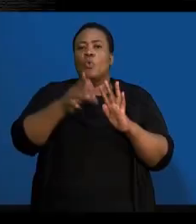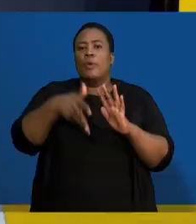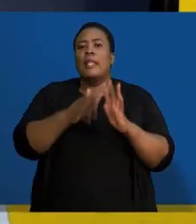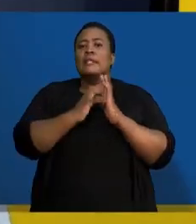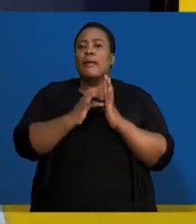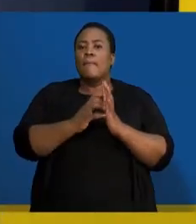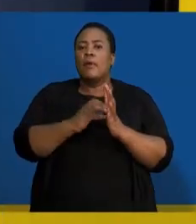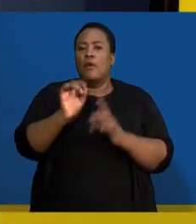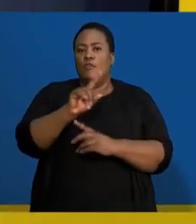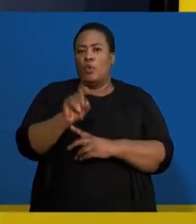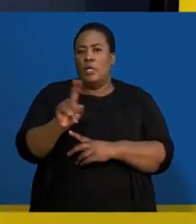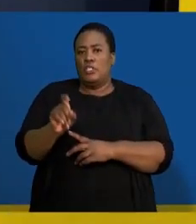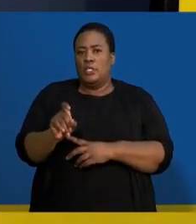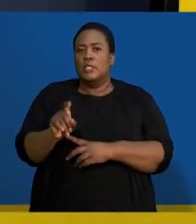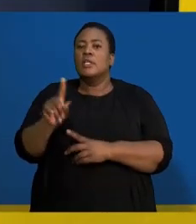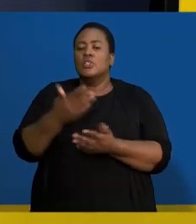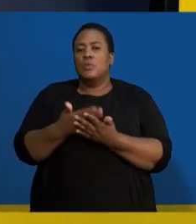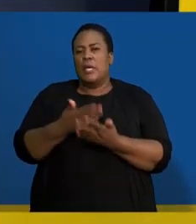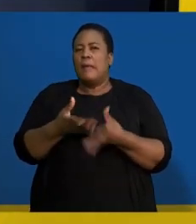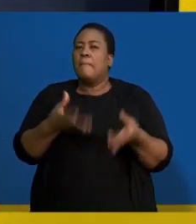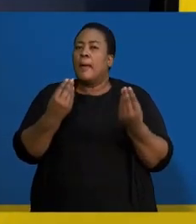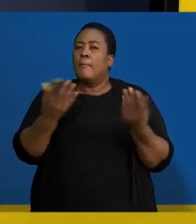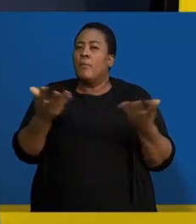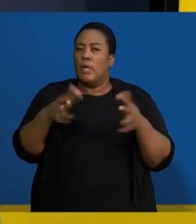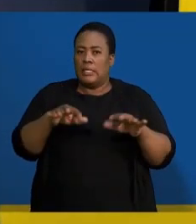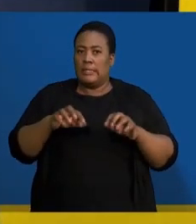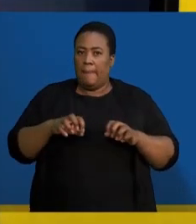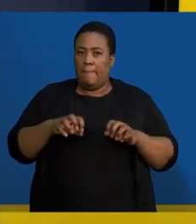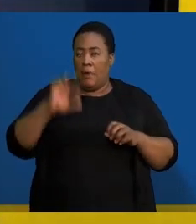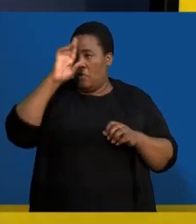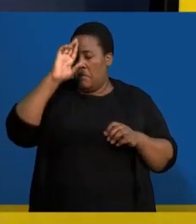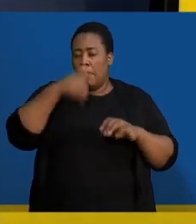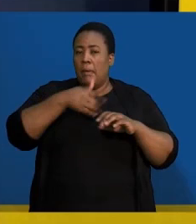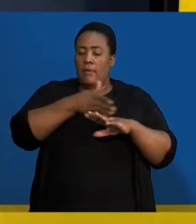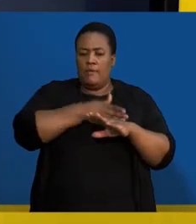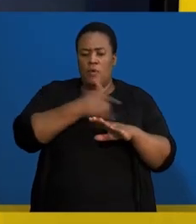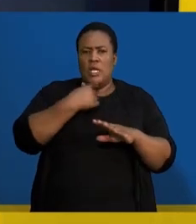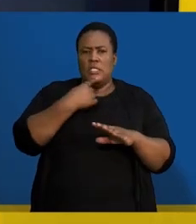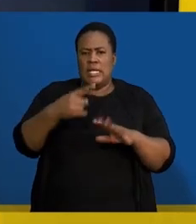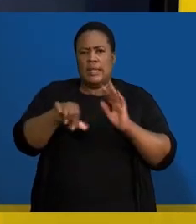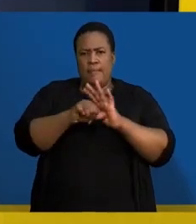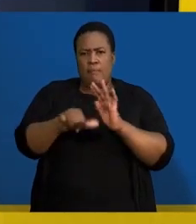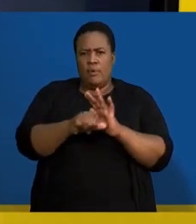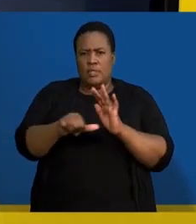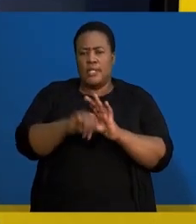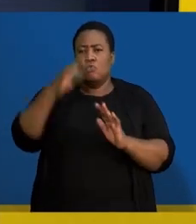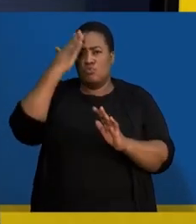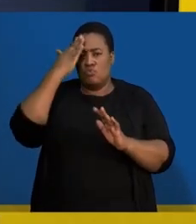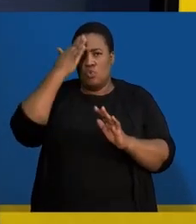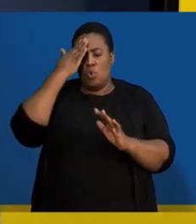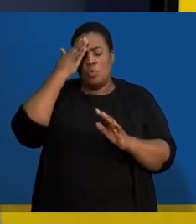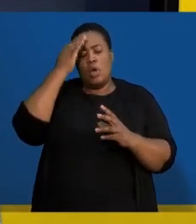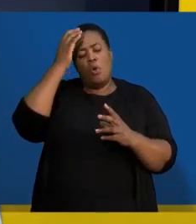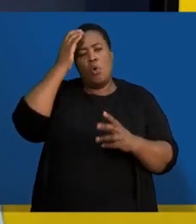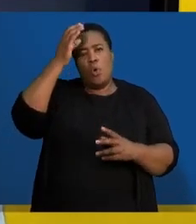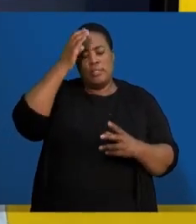question that you're likely to get in the exam. Now, remember I told you earlier that it's very important for you to know the concepts and